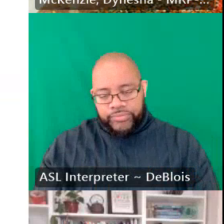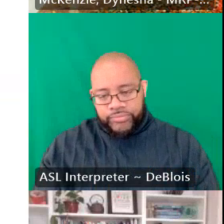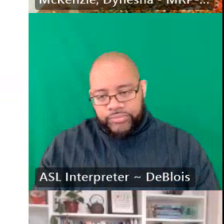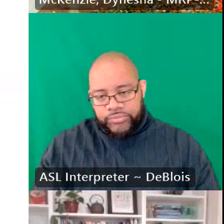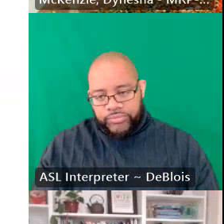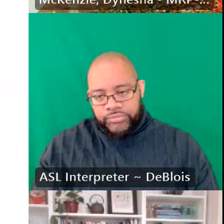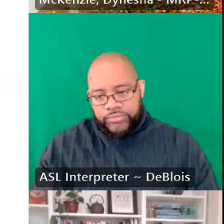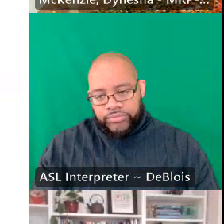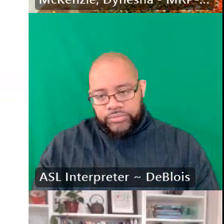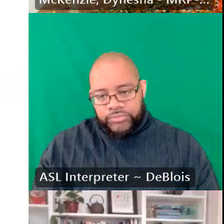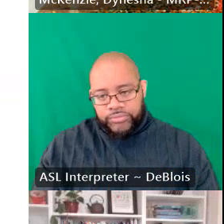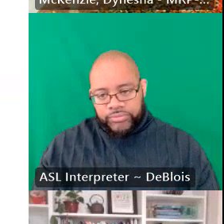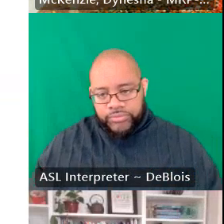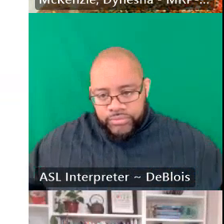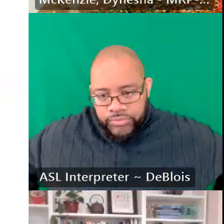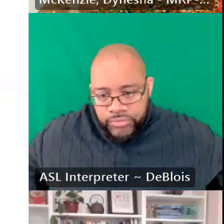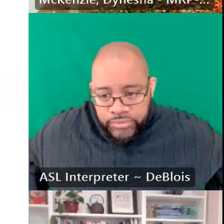yep.